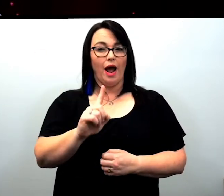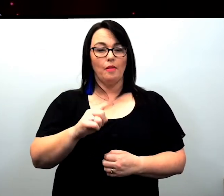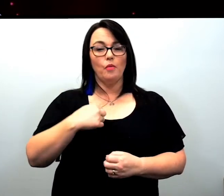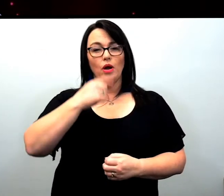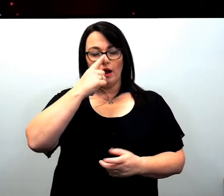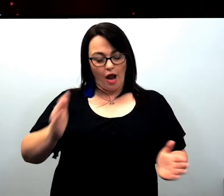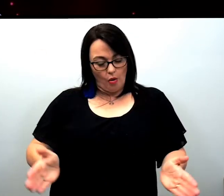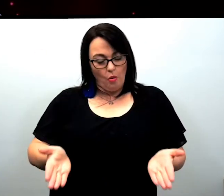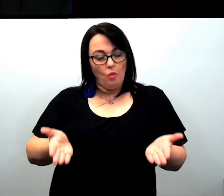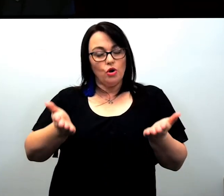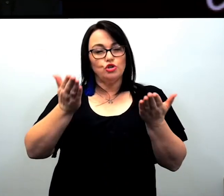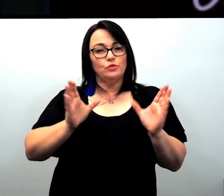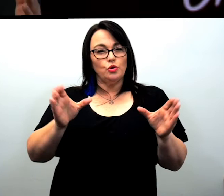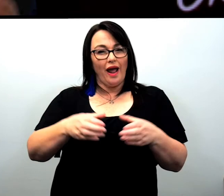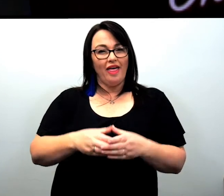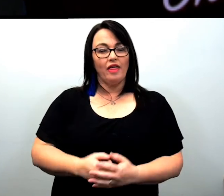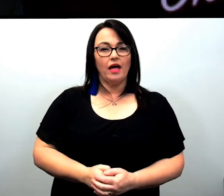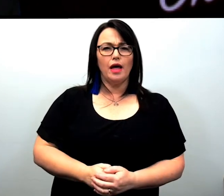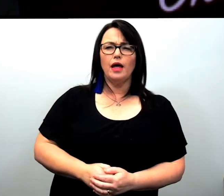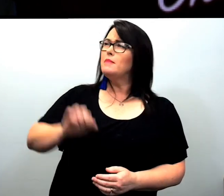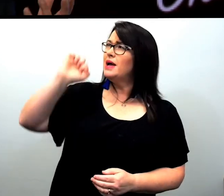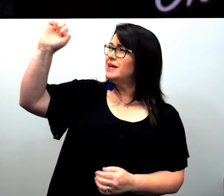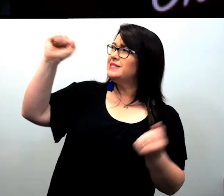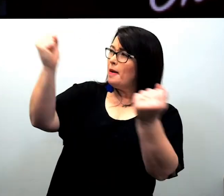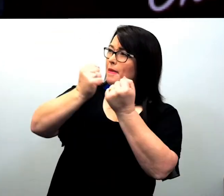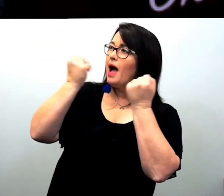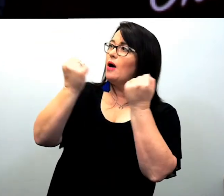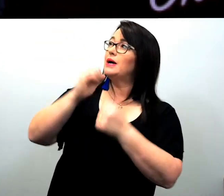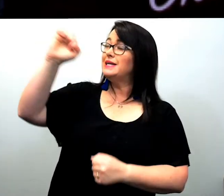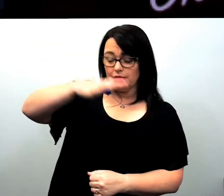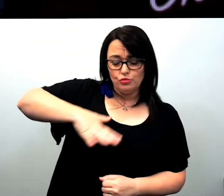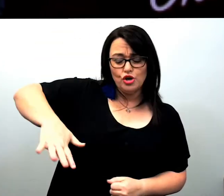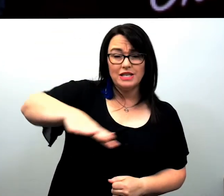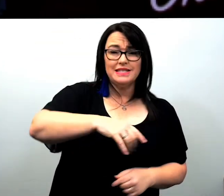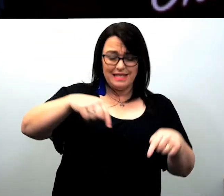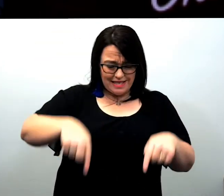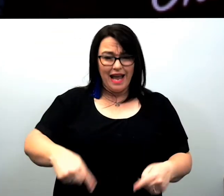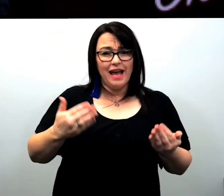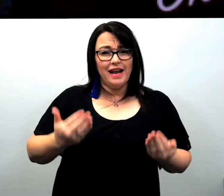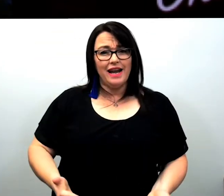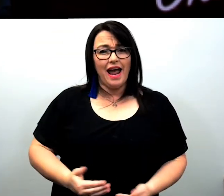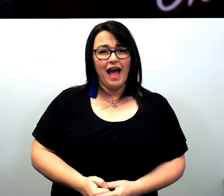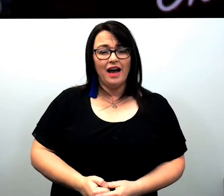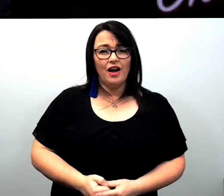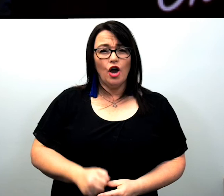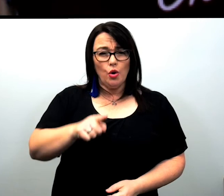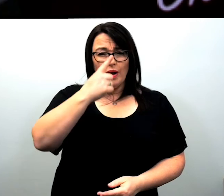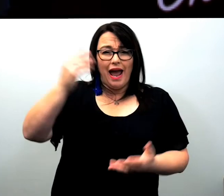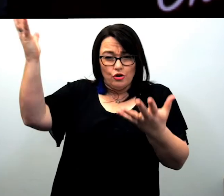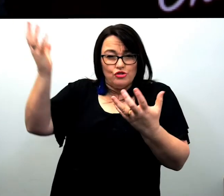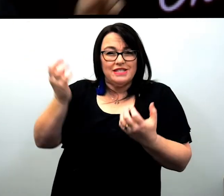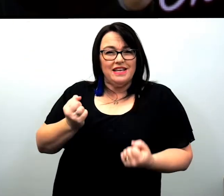presence is here for you right now. Would you step into His presence? Would you honor Him? Would you receive from Him? Right here, right now,